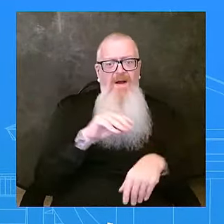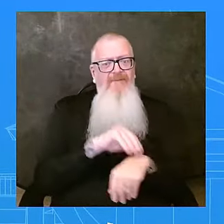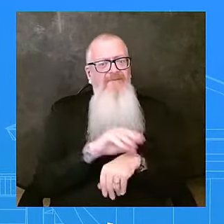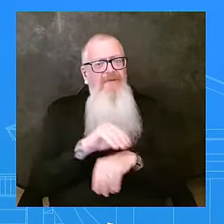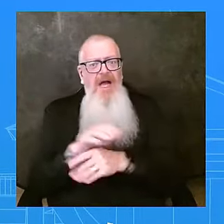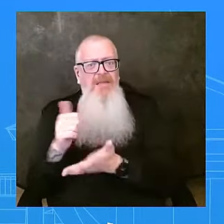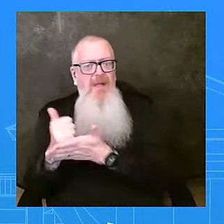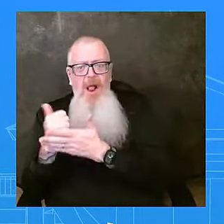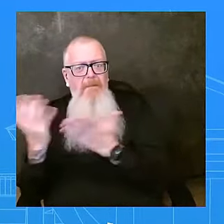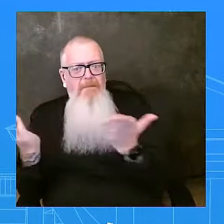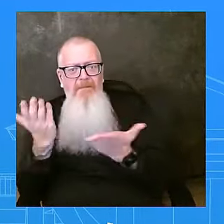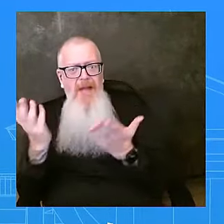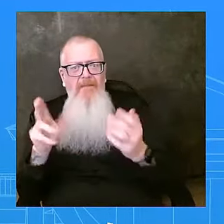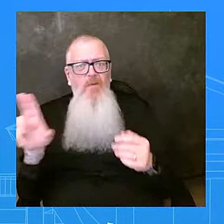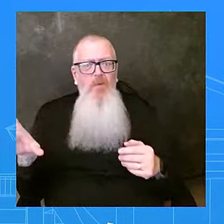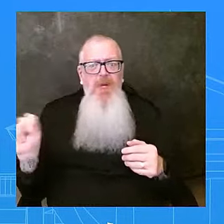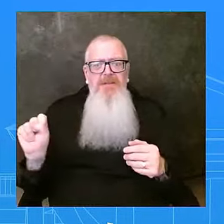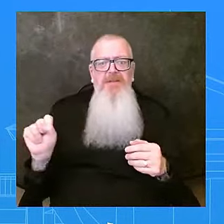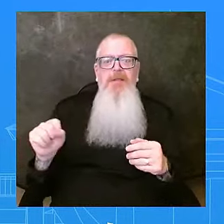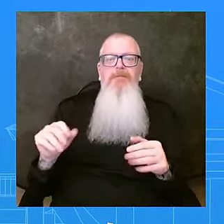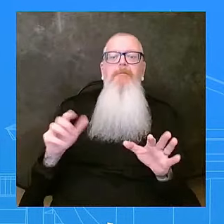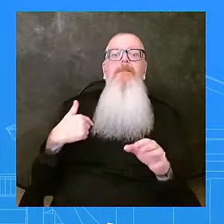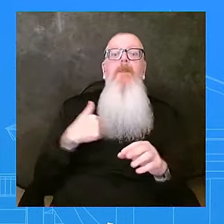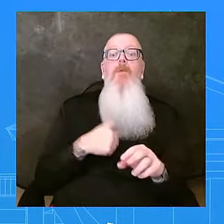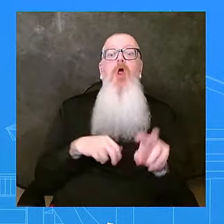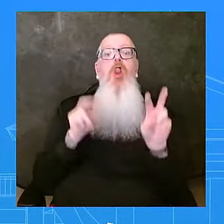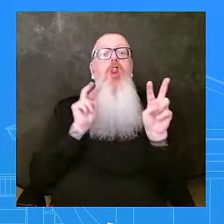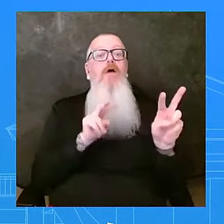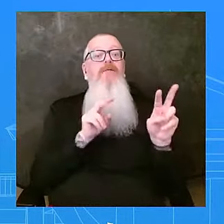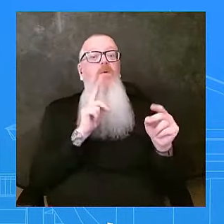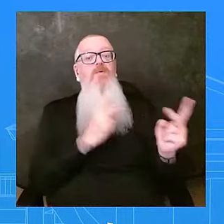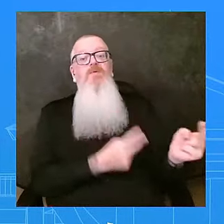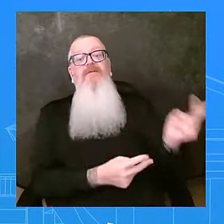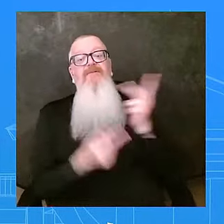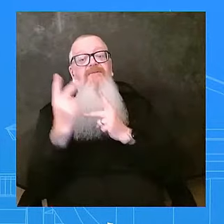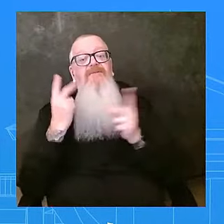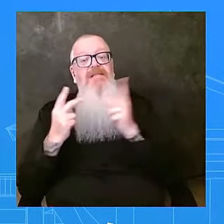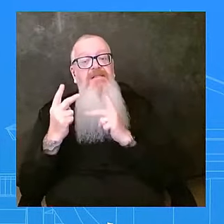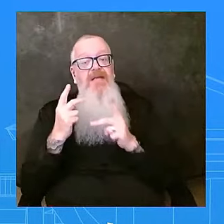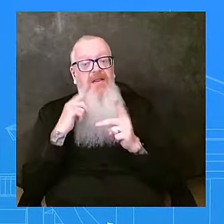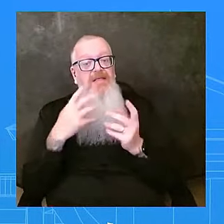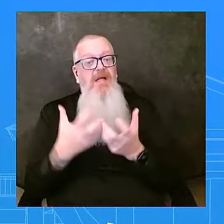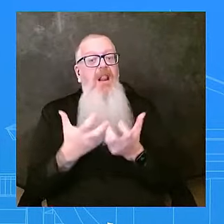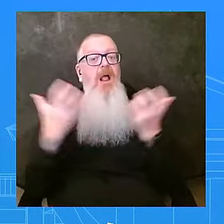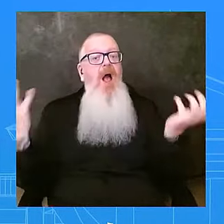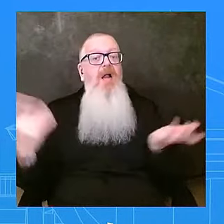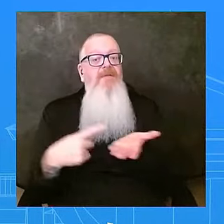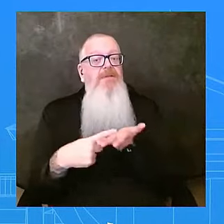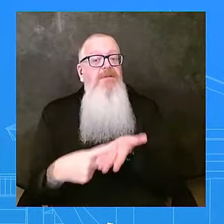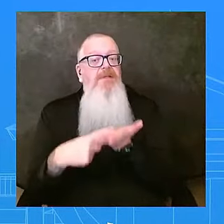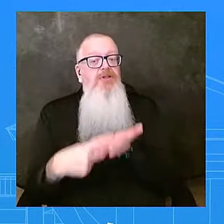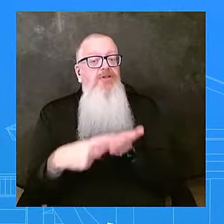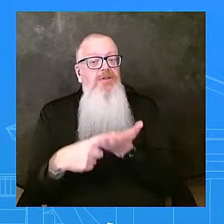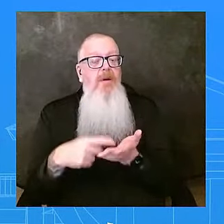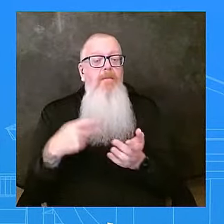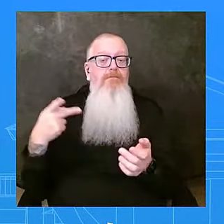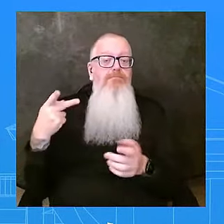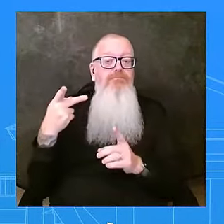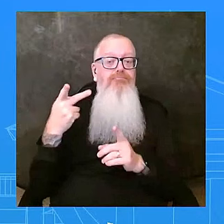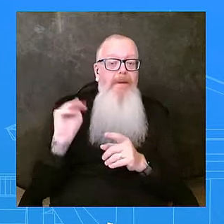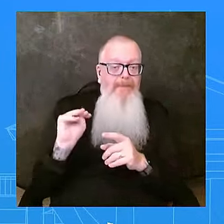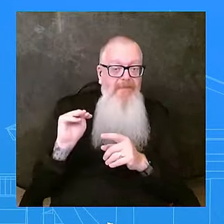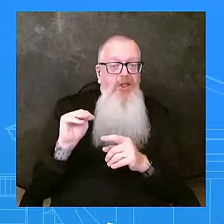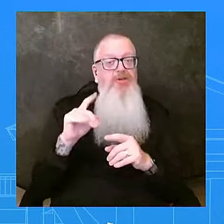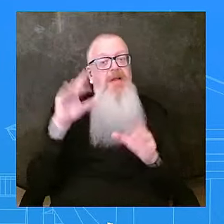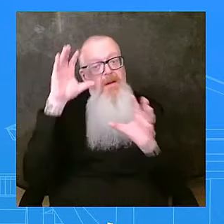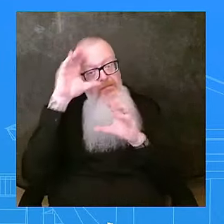We're looking forward to the visit. There's an awful lot to discuss. I think you can expect the Prime Minister and the President to talk about what's going on in Ukraine, what's talking about the Middle East, even